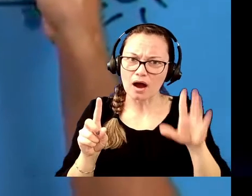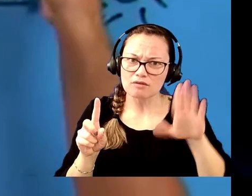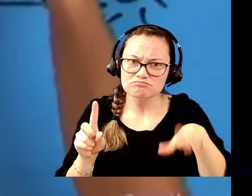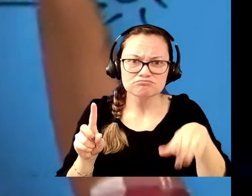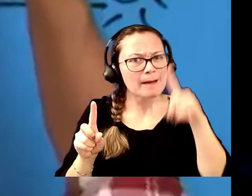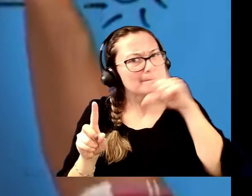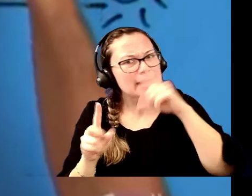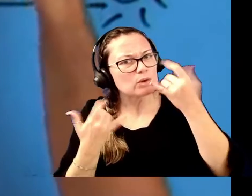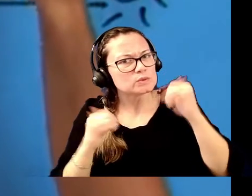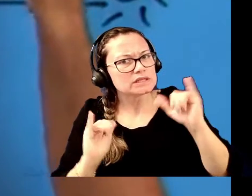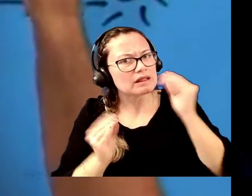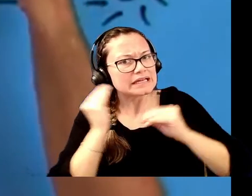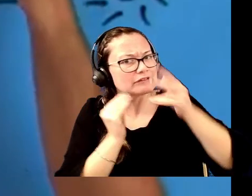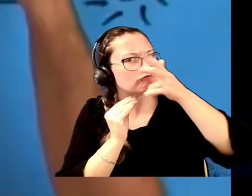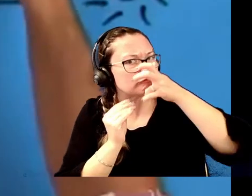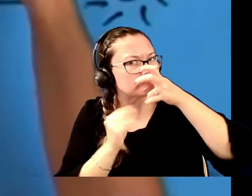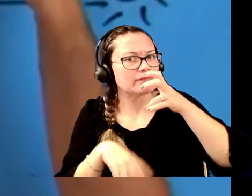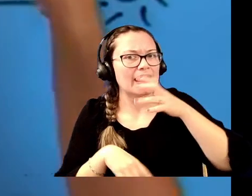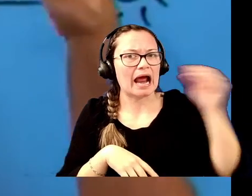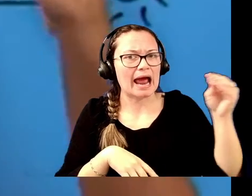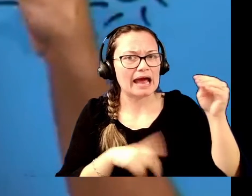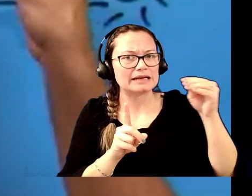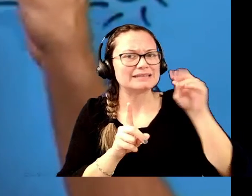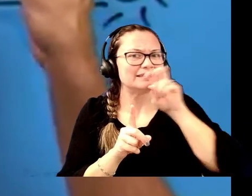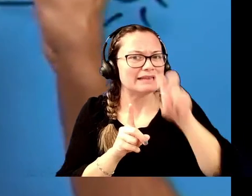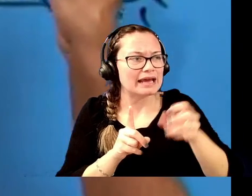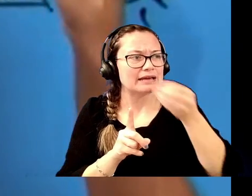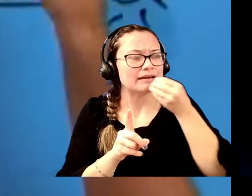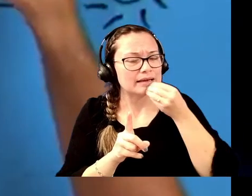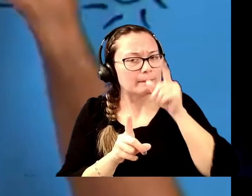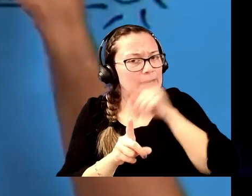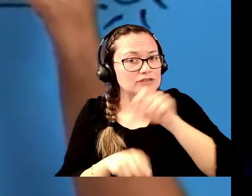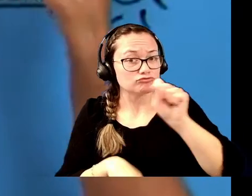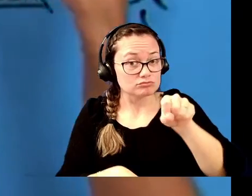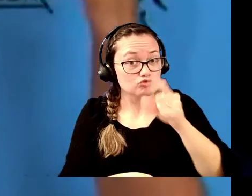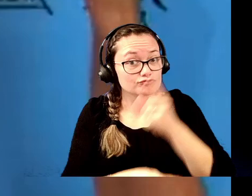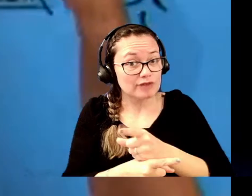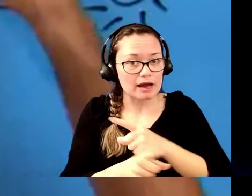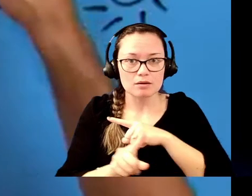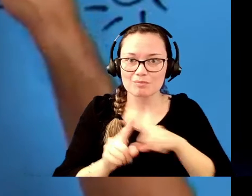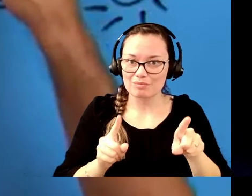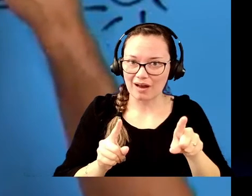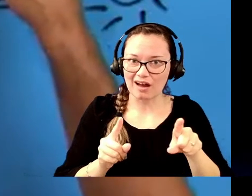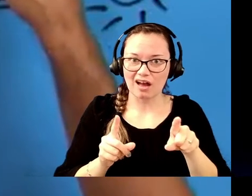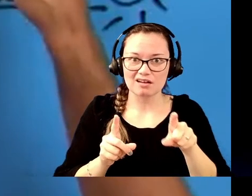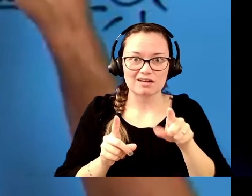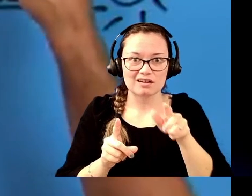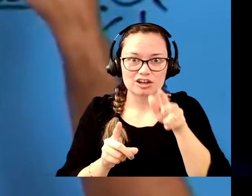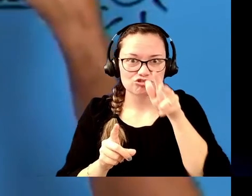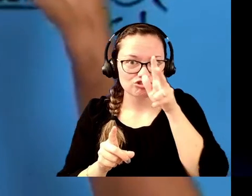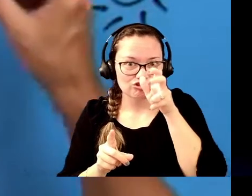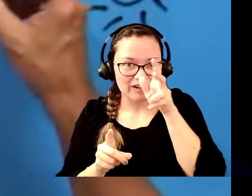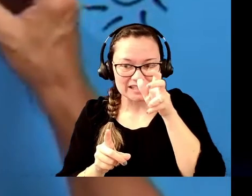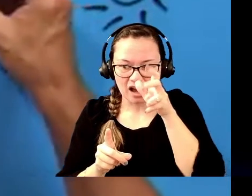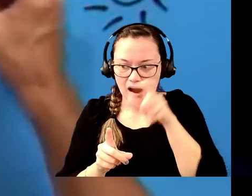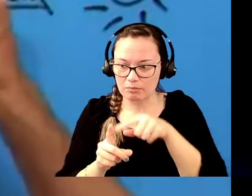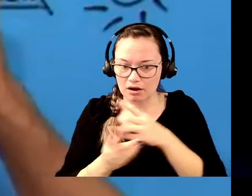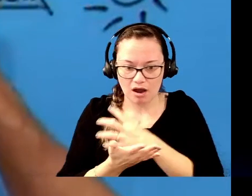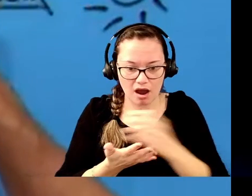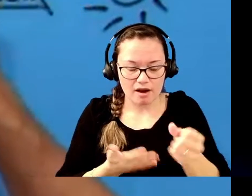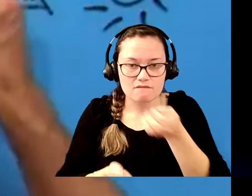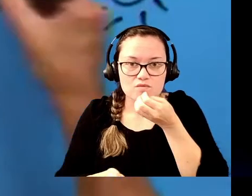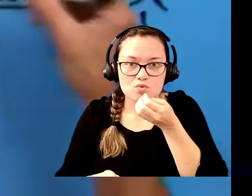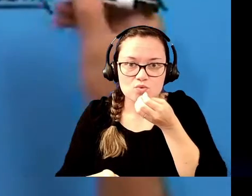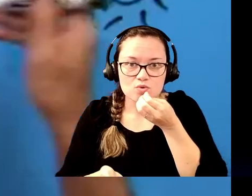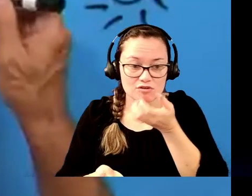still eat grasshoppers and snake could still eat mice. That's right. But when all the grasshoppers and other organisms run out of food because